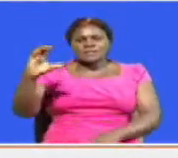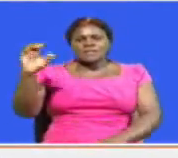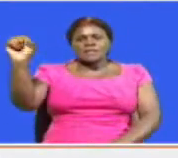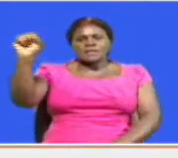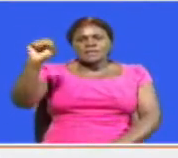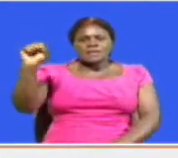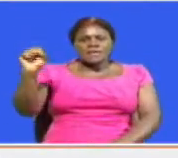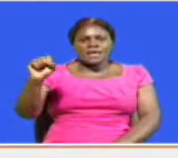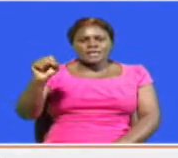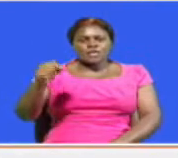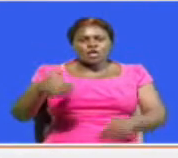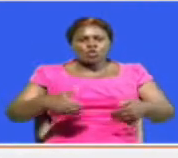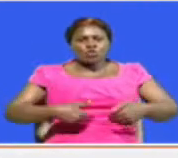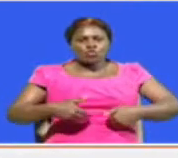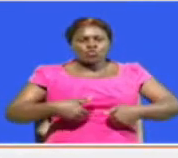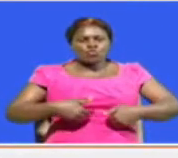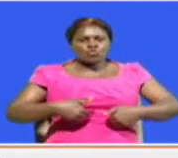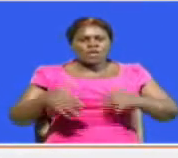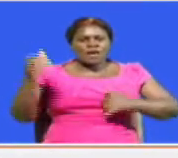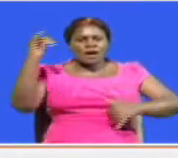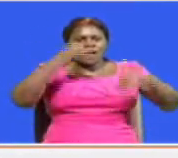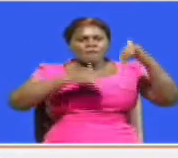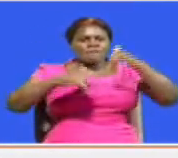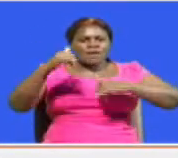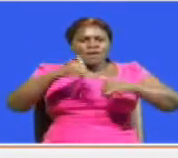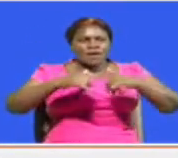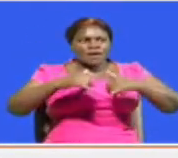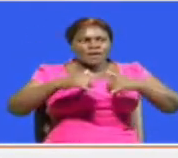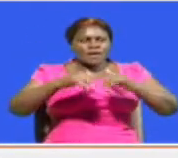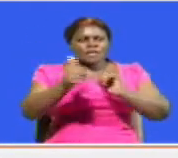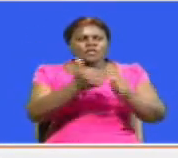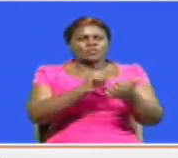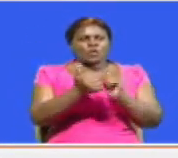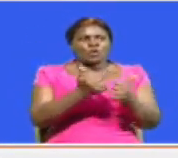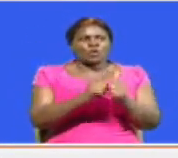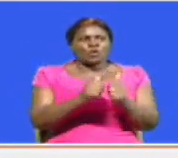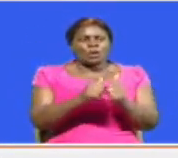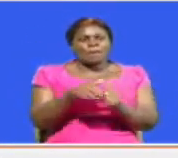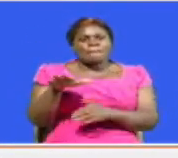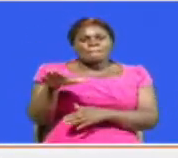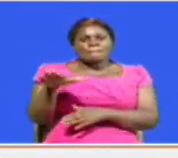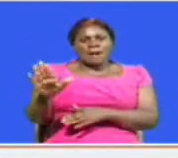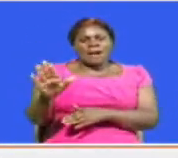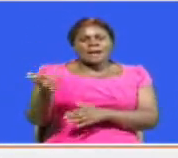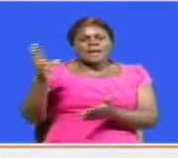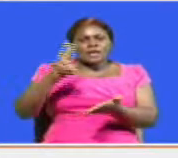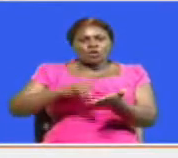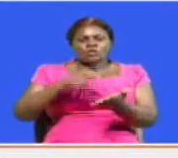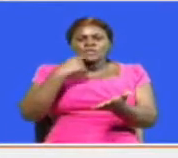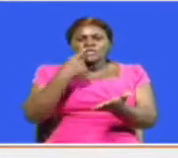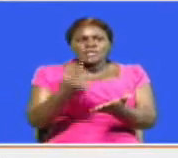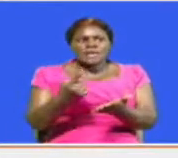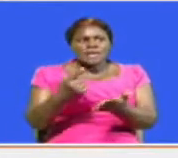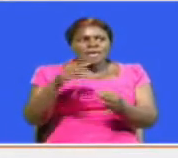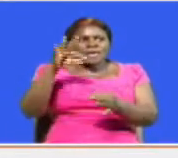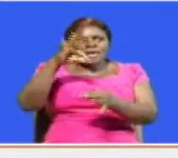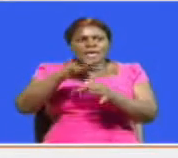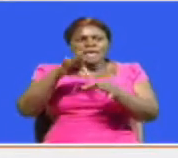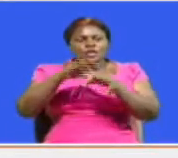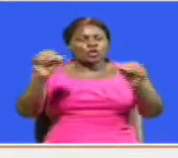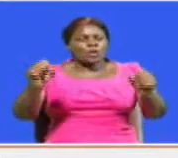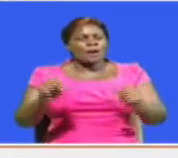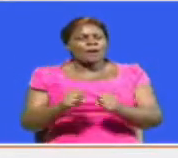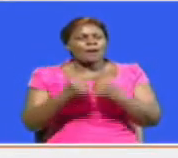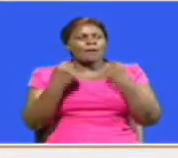Secretary for Youth Affairs, Arts and Sports, as he is on record mentioning that the elections are supposed to be